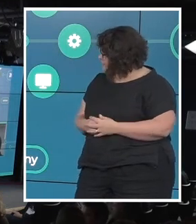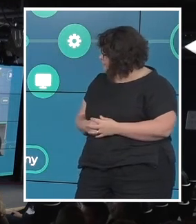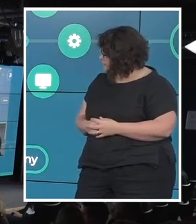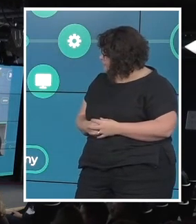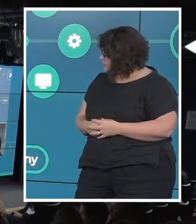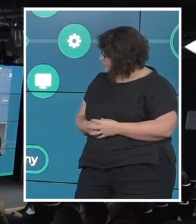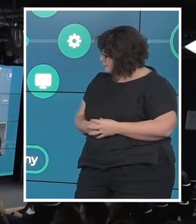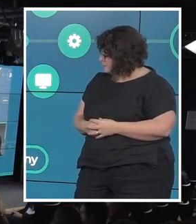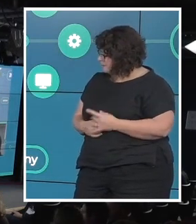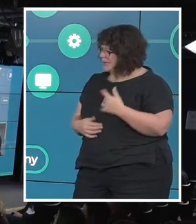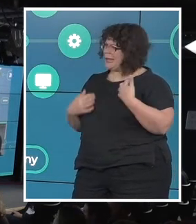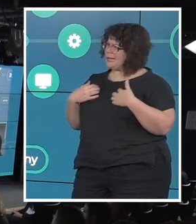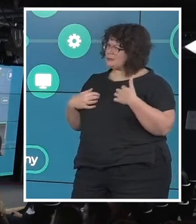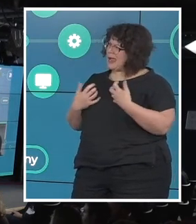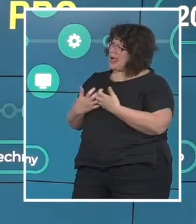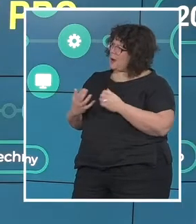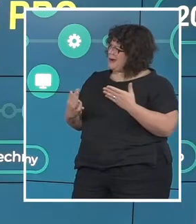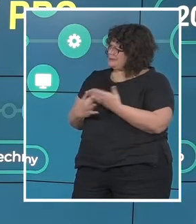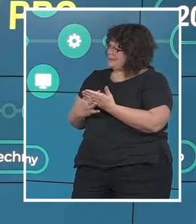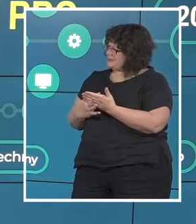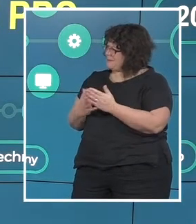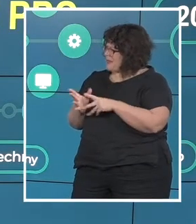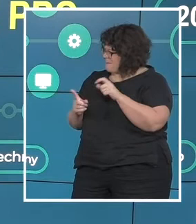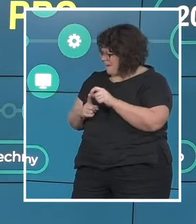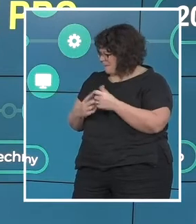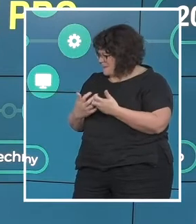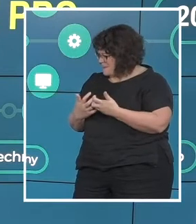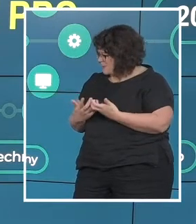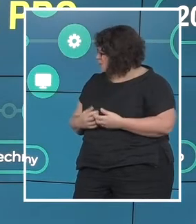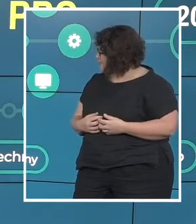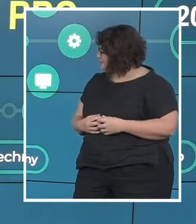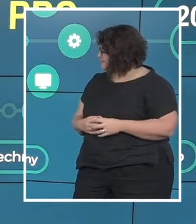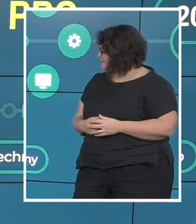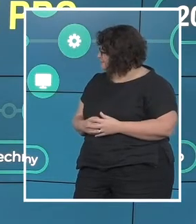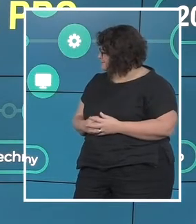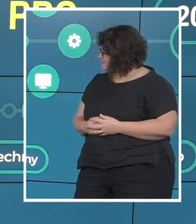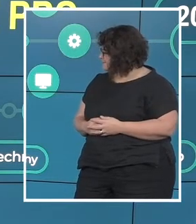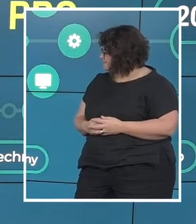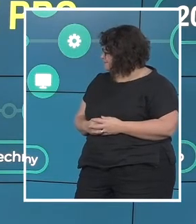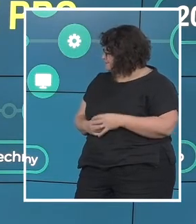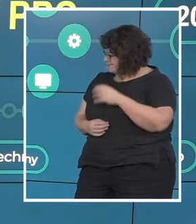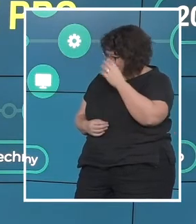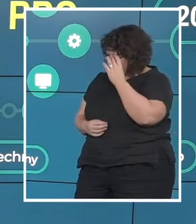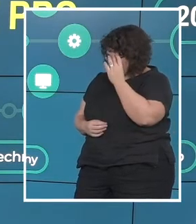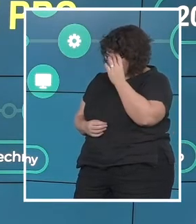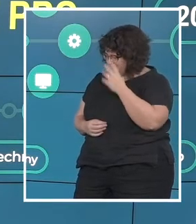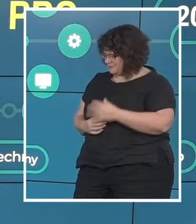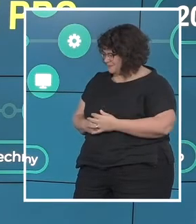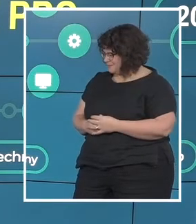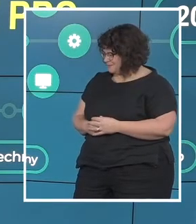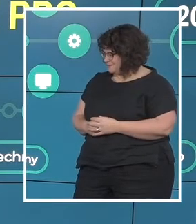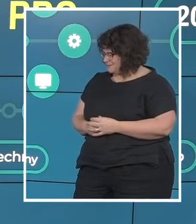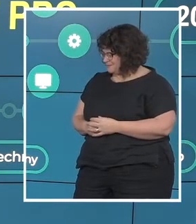this is an interesting one. It's not one that I've ever had the opportunity to have a look at how to make it accessible. So I wonder